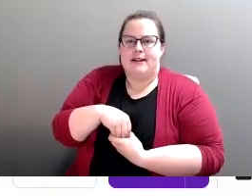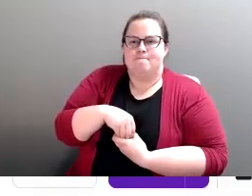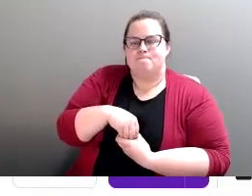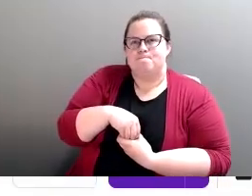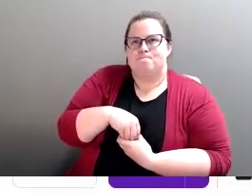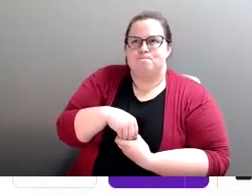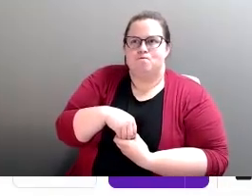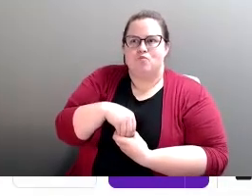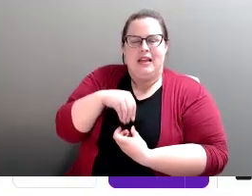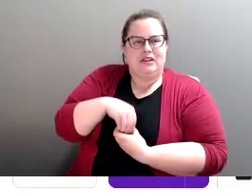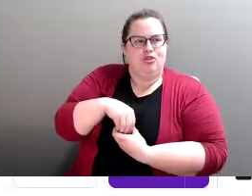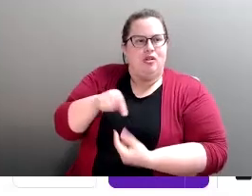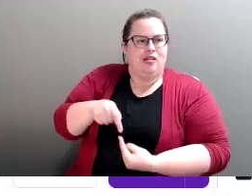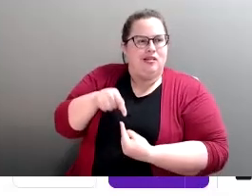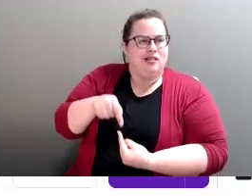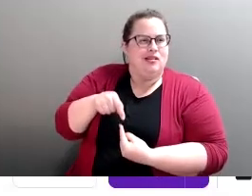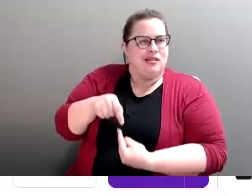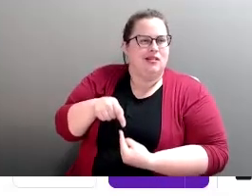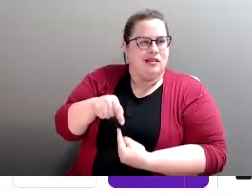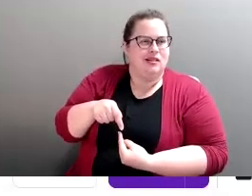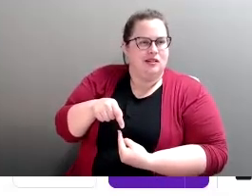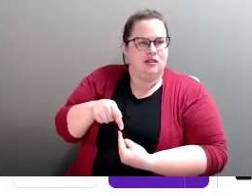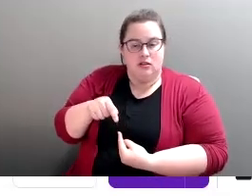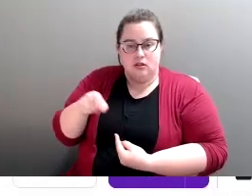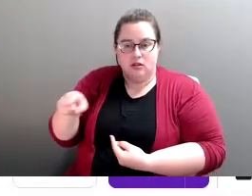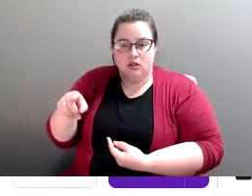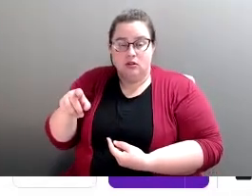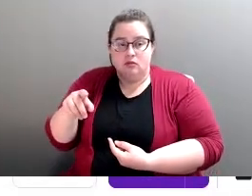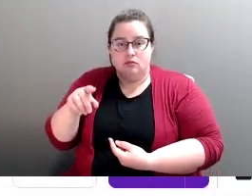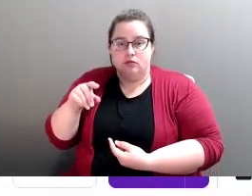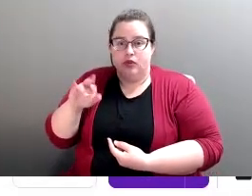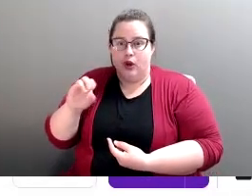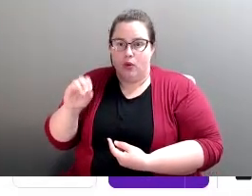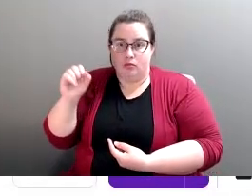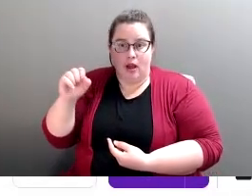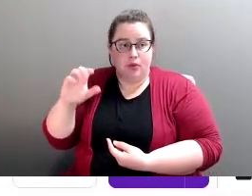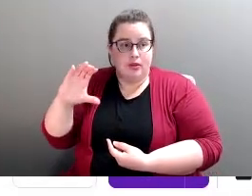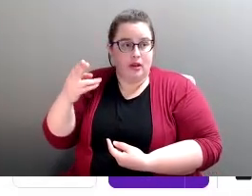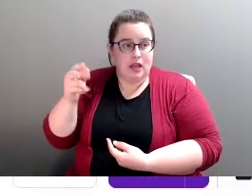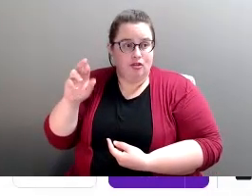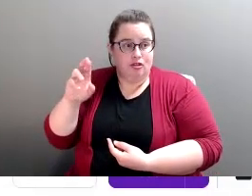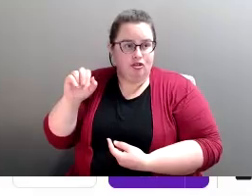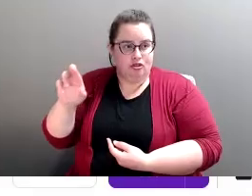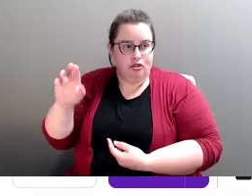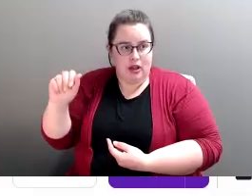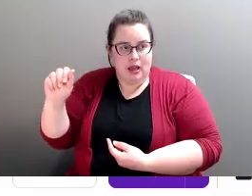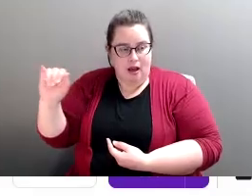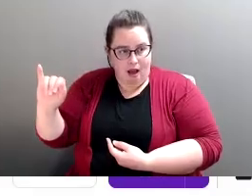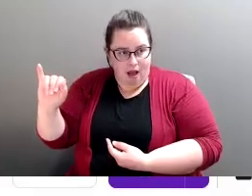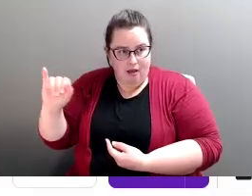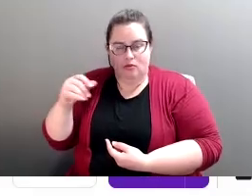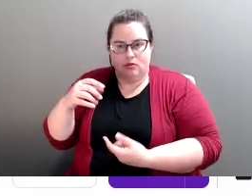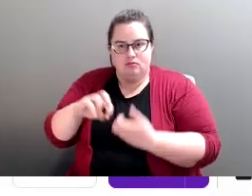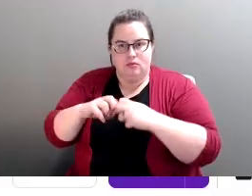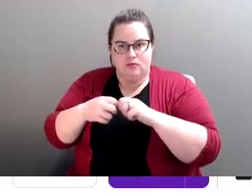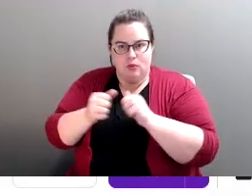this internal kind of strife There about like definitely where was it's with gonna go. character AI. There was a very well-known case with character AI and how things